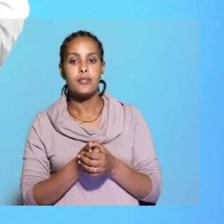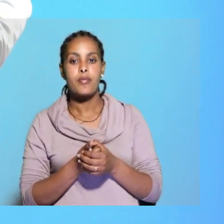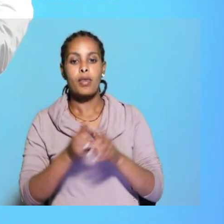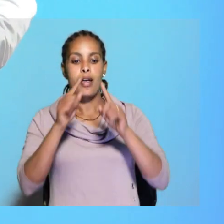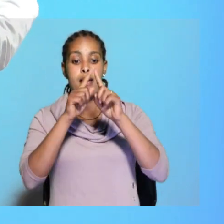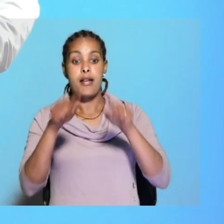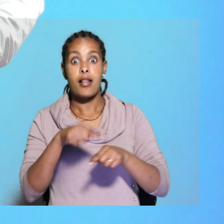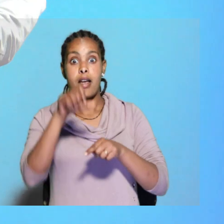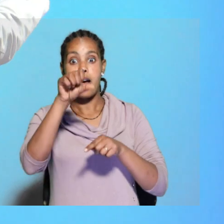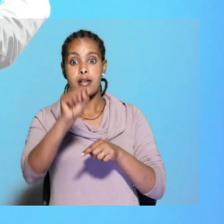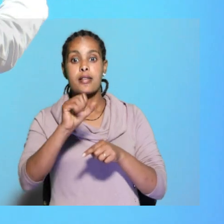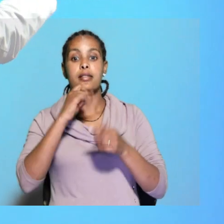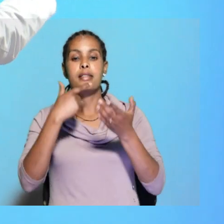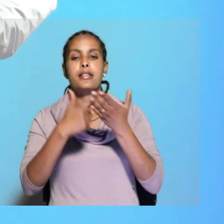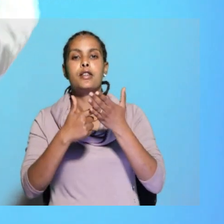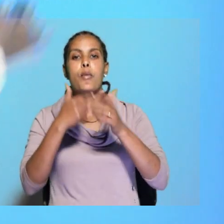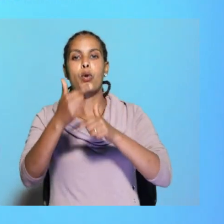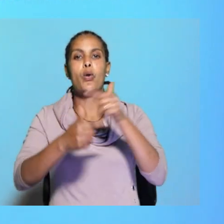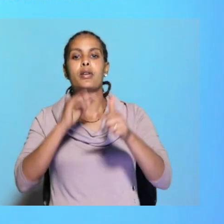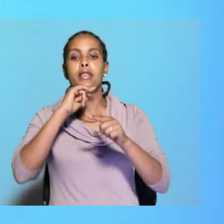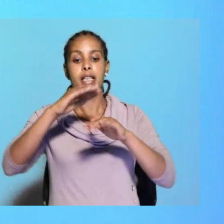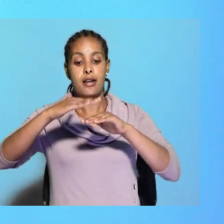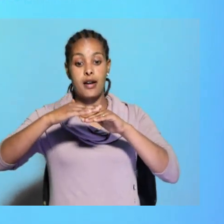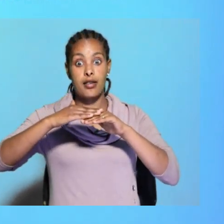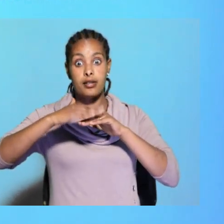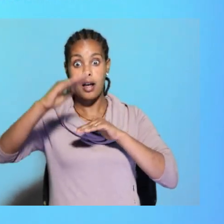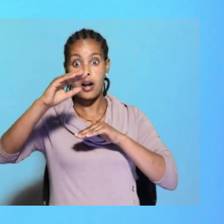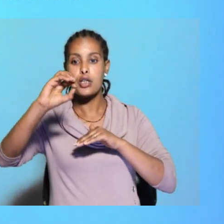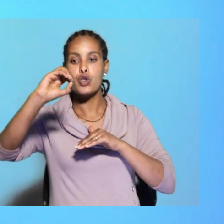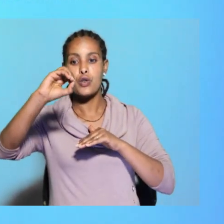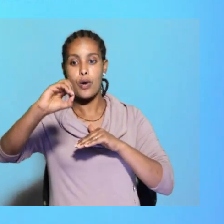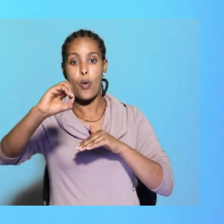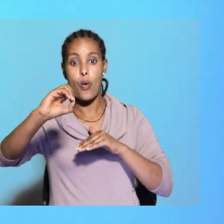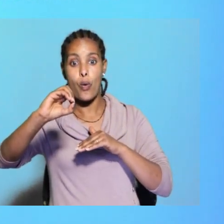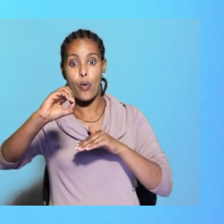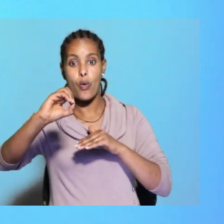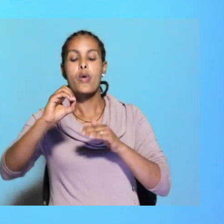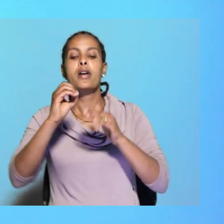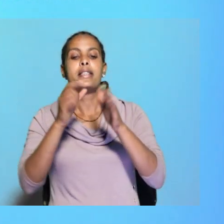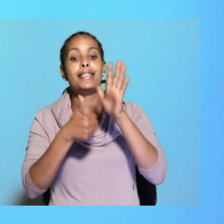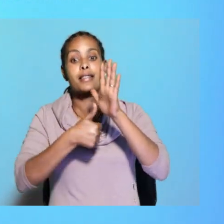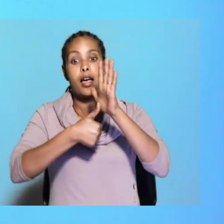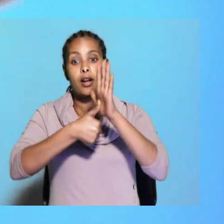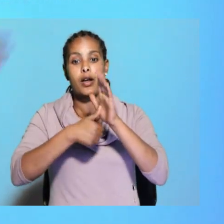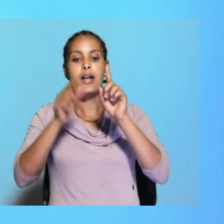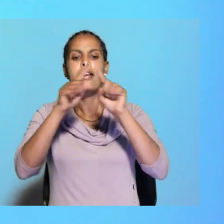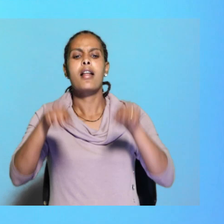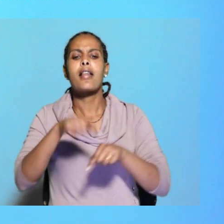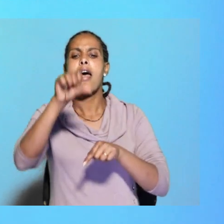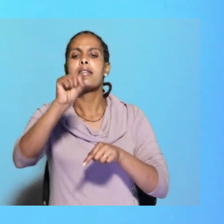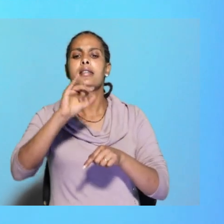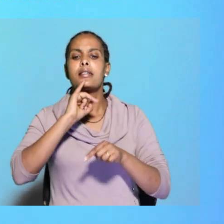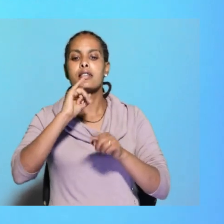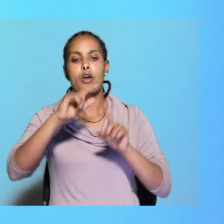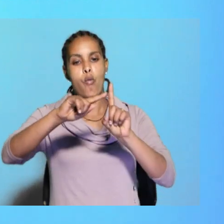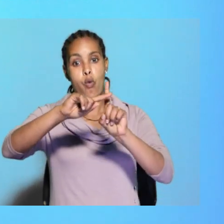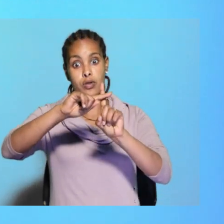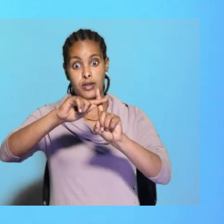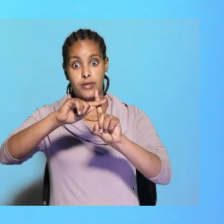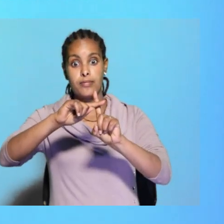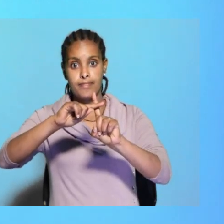Delta S for this process is greater than 0. The sign of delta S is